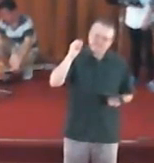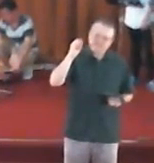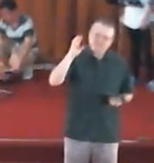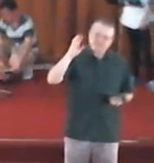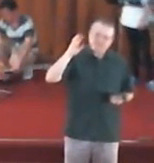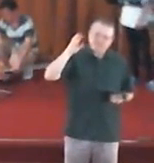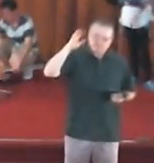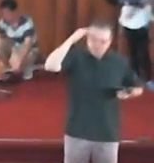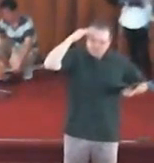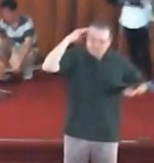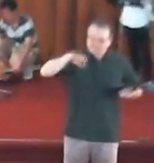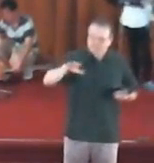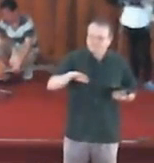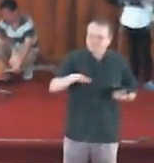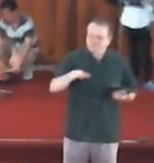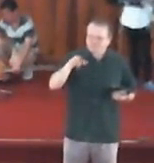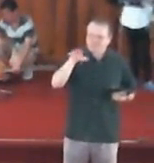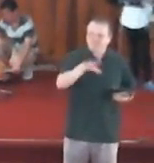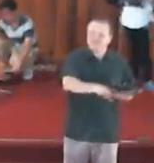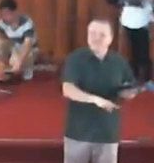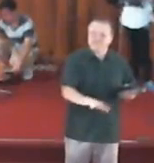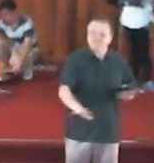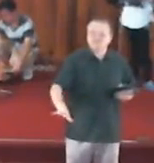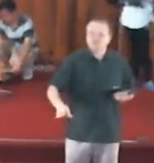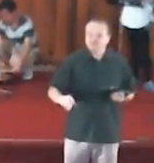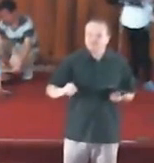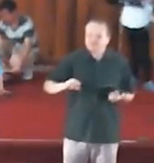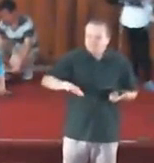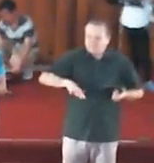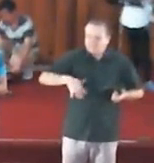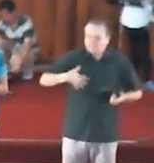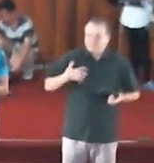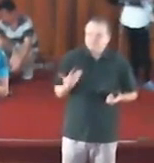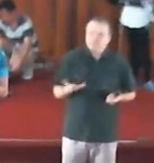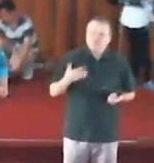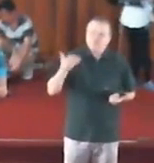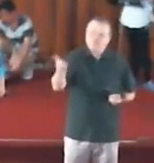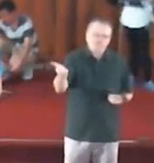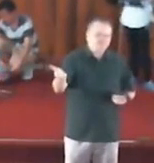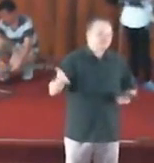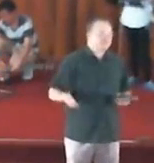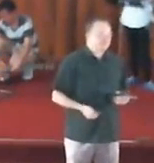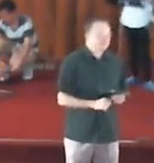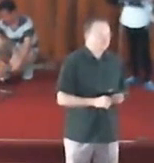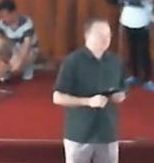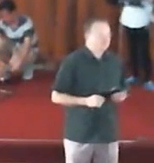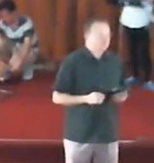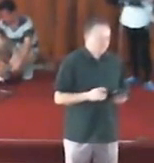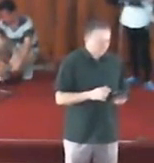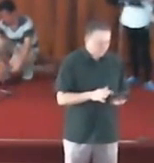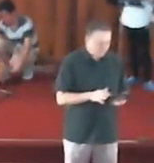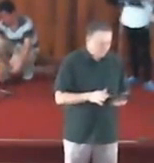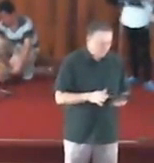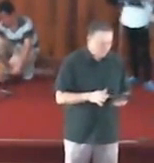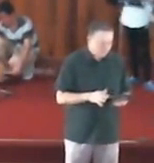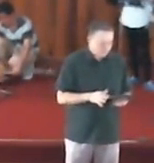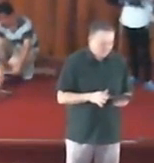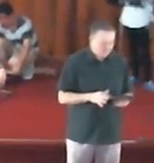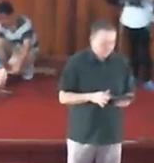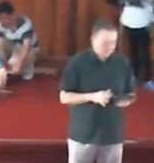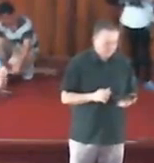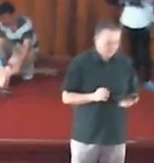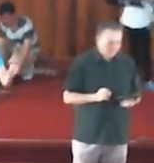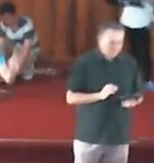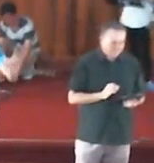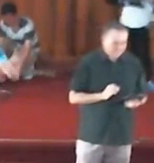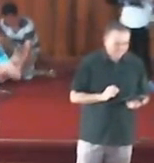que bajar tu racionalismo y encender un poco más tu fe. Or if he's telling you that you need to turn down